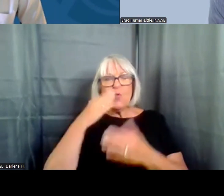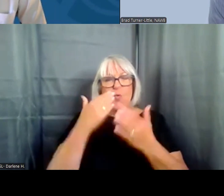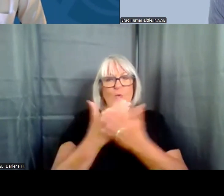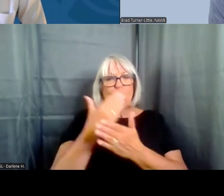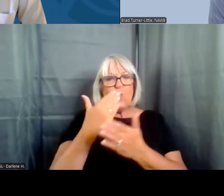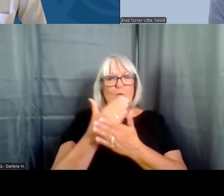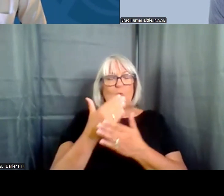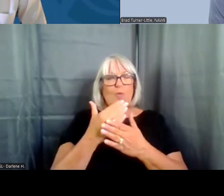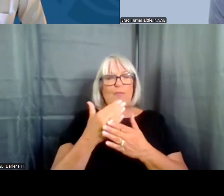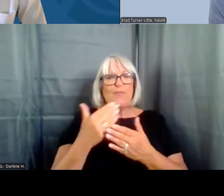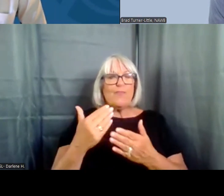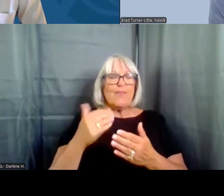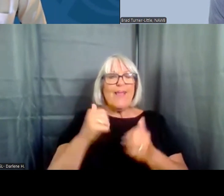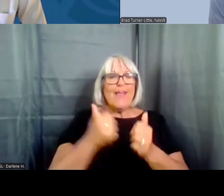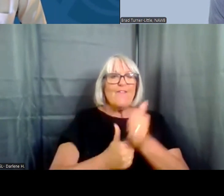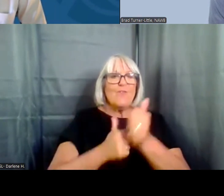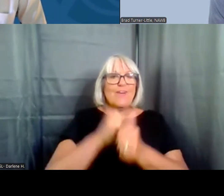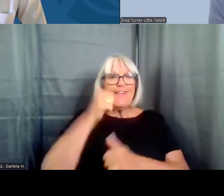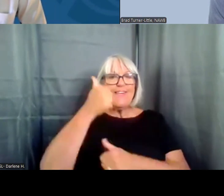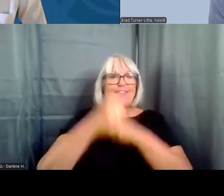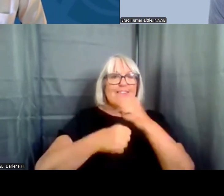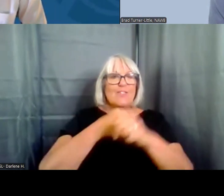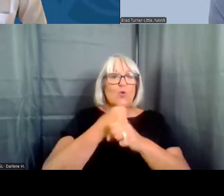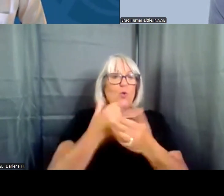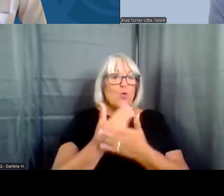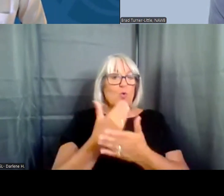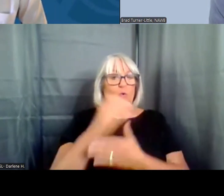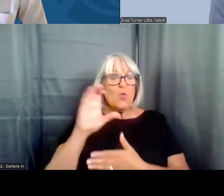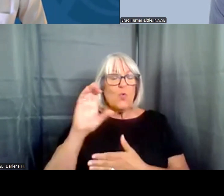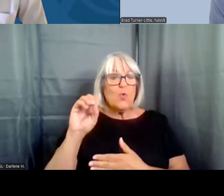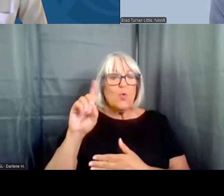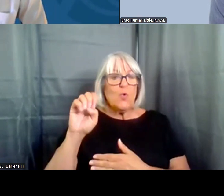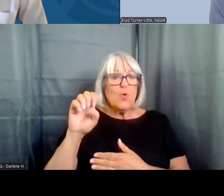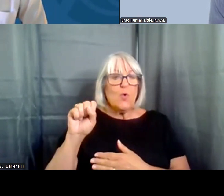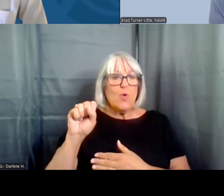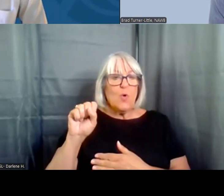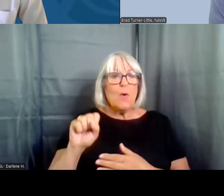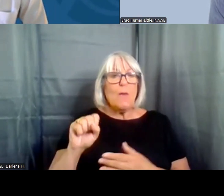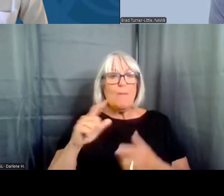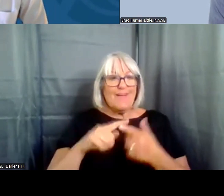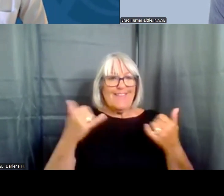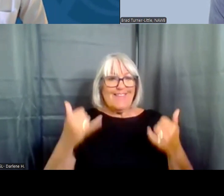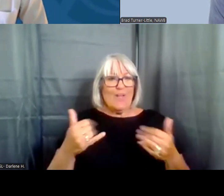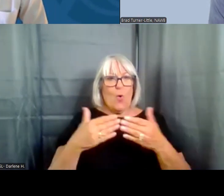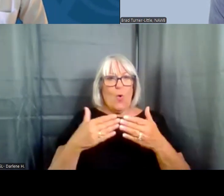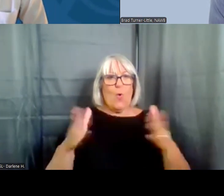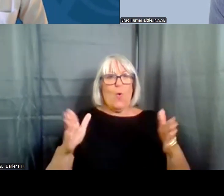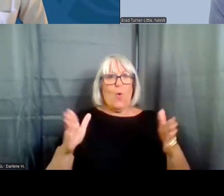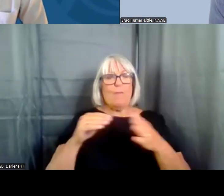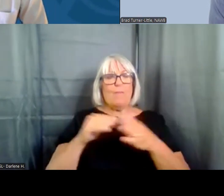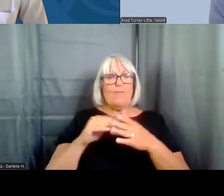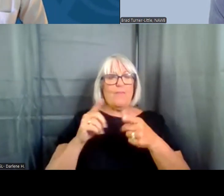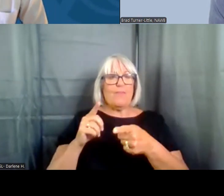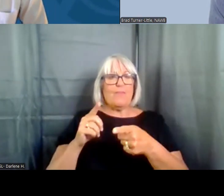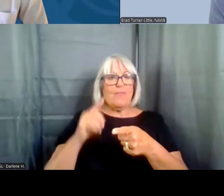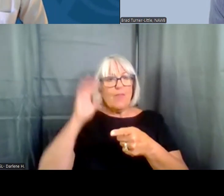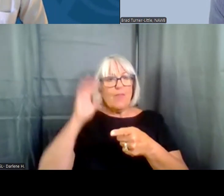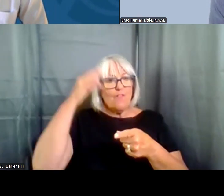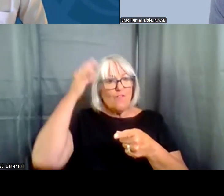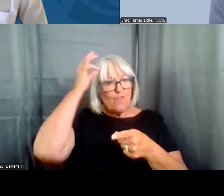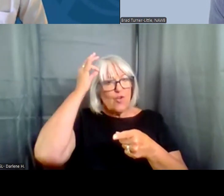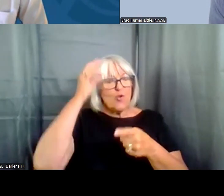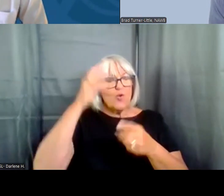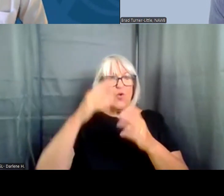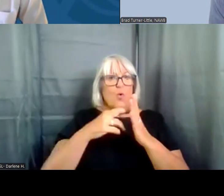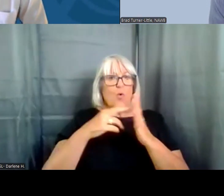that often, I know it includes a public comment period, which is open right now in the Federal Register notice, if you look for it. And